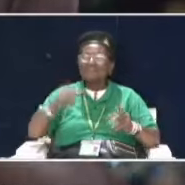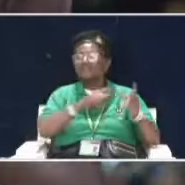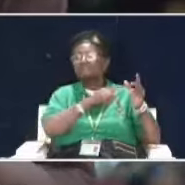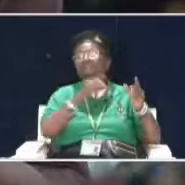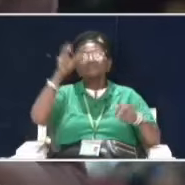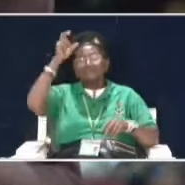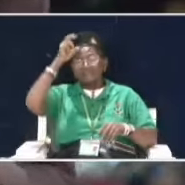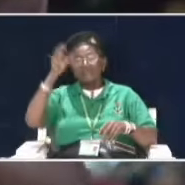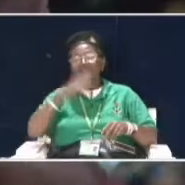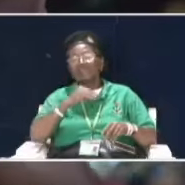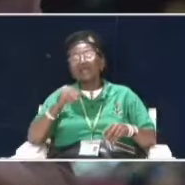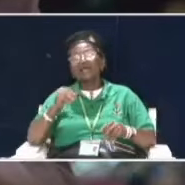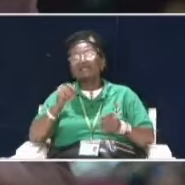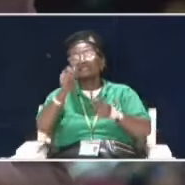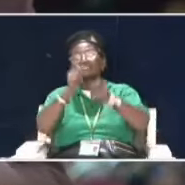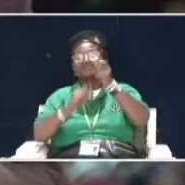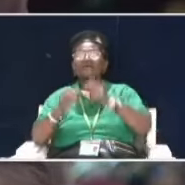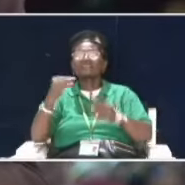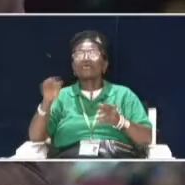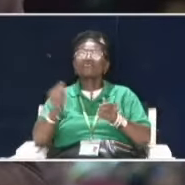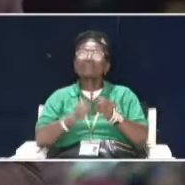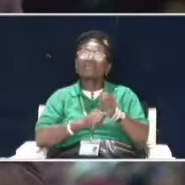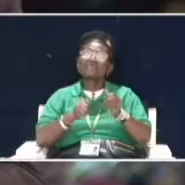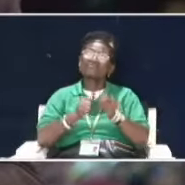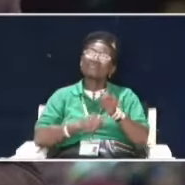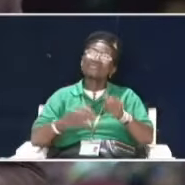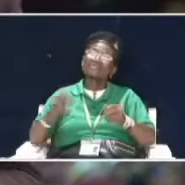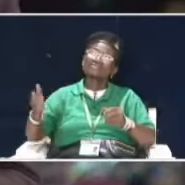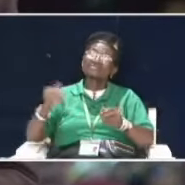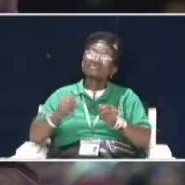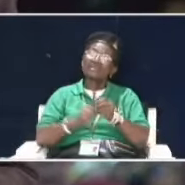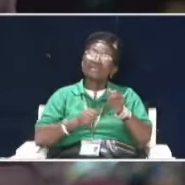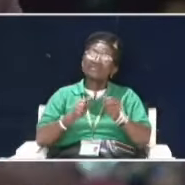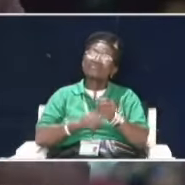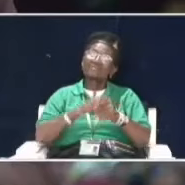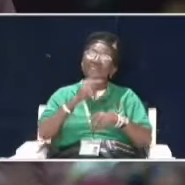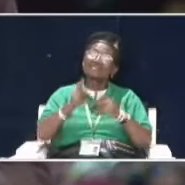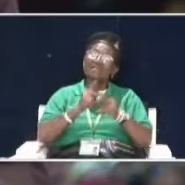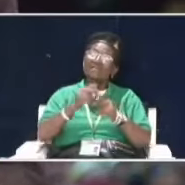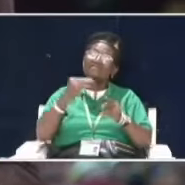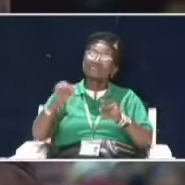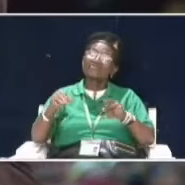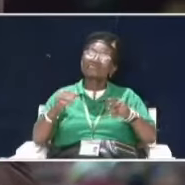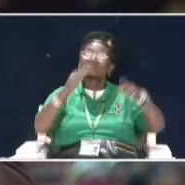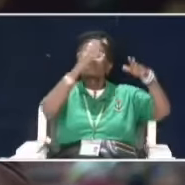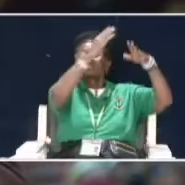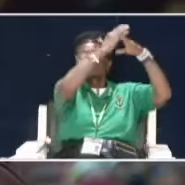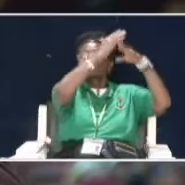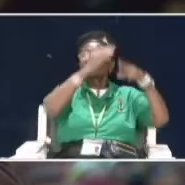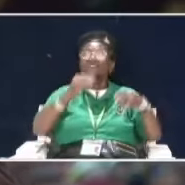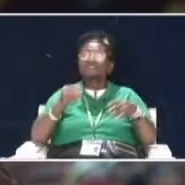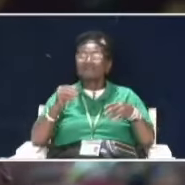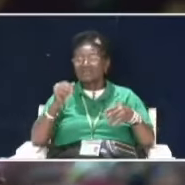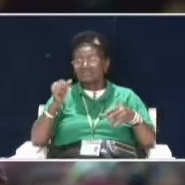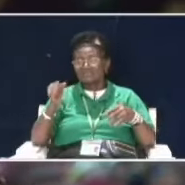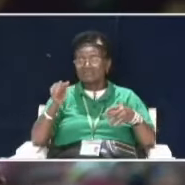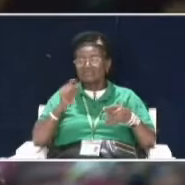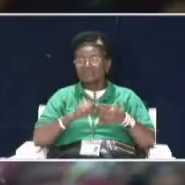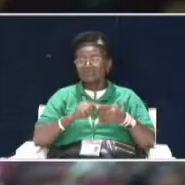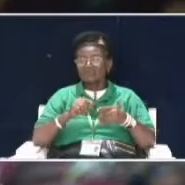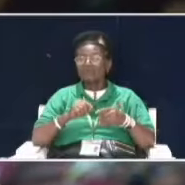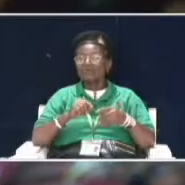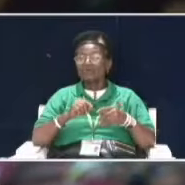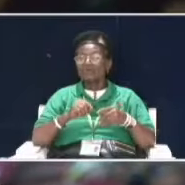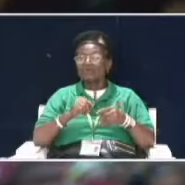And in spite of everything, every kind of hindrances, to obtaining a